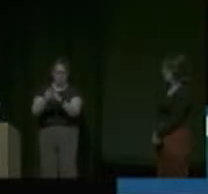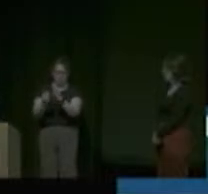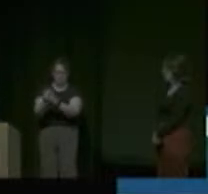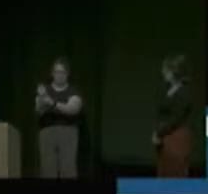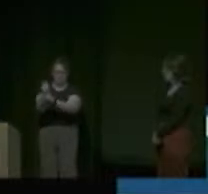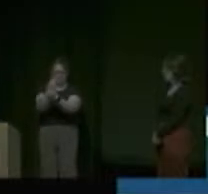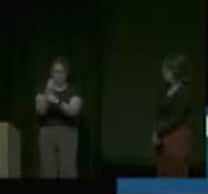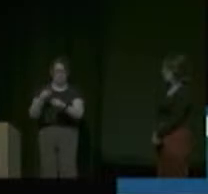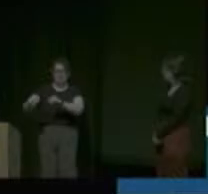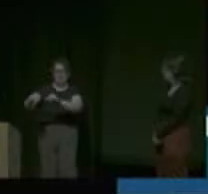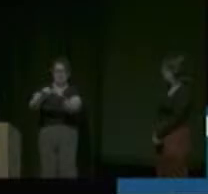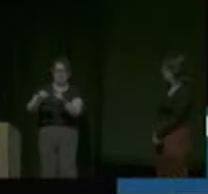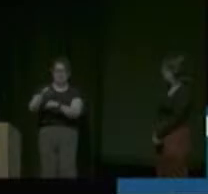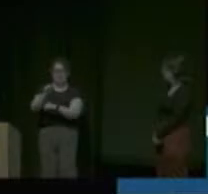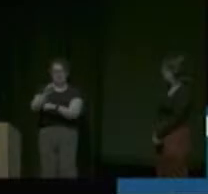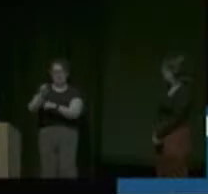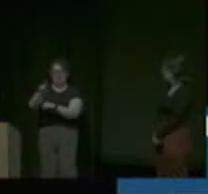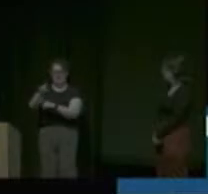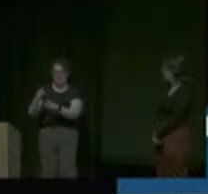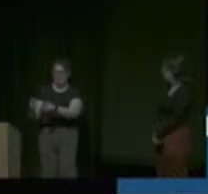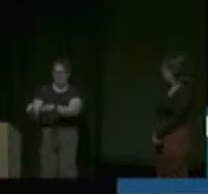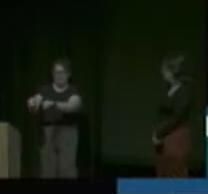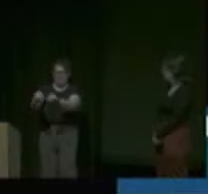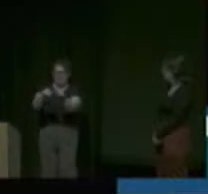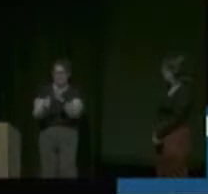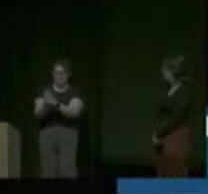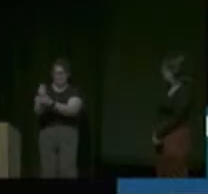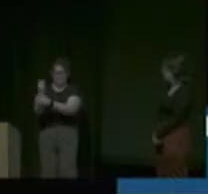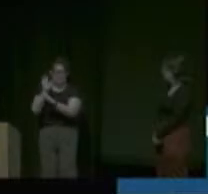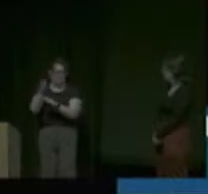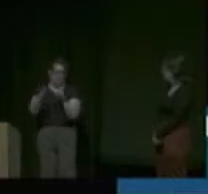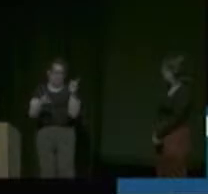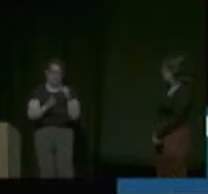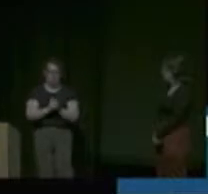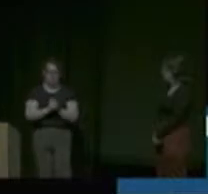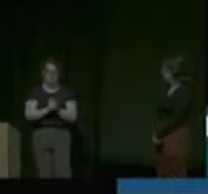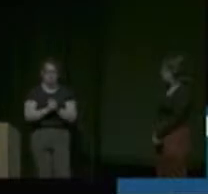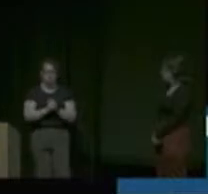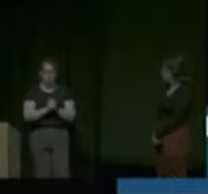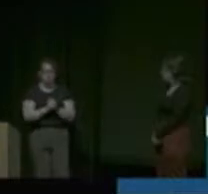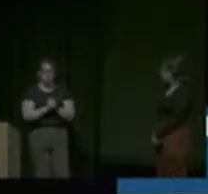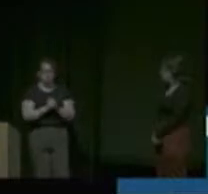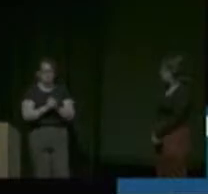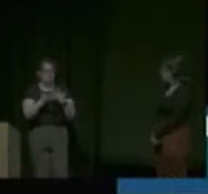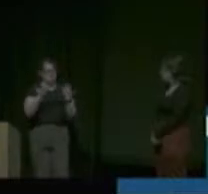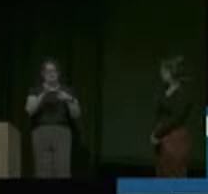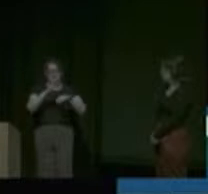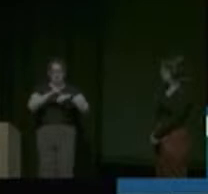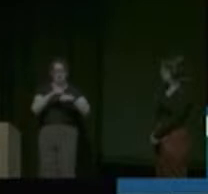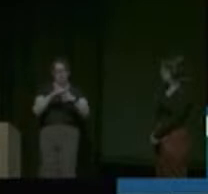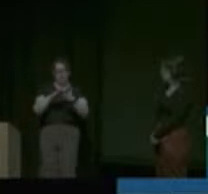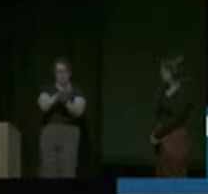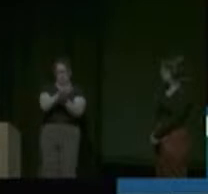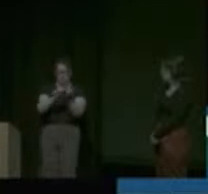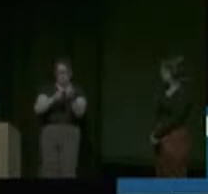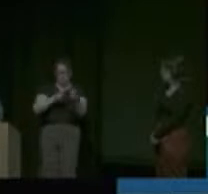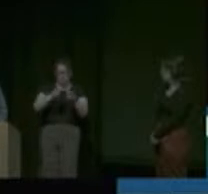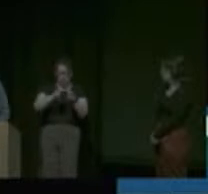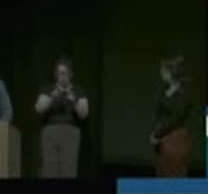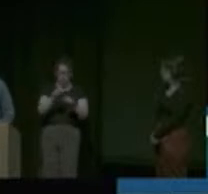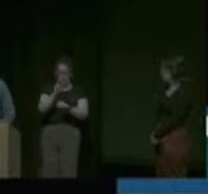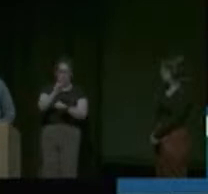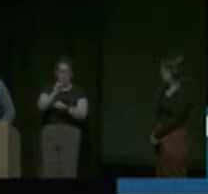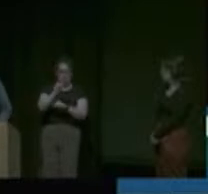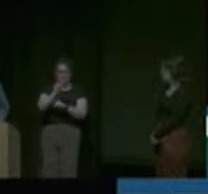hydroseeding. We touched on the erosion control matting and some of the maintenance